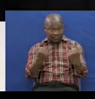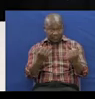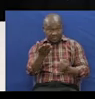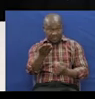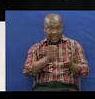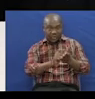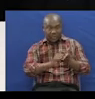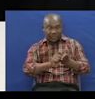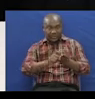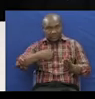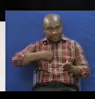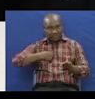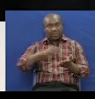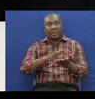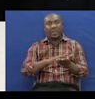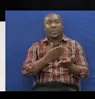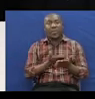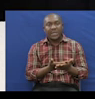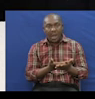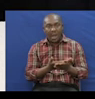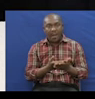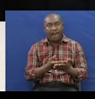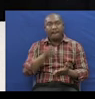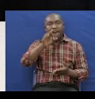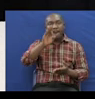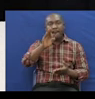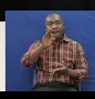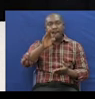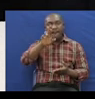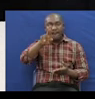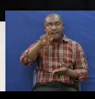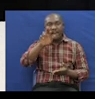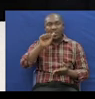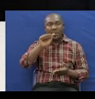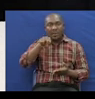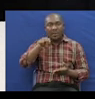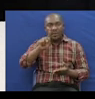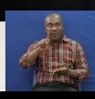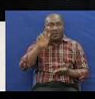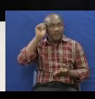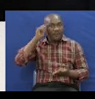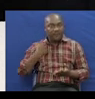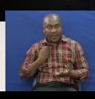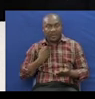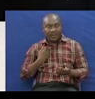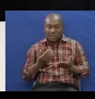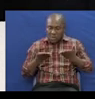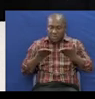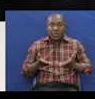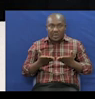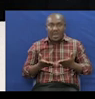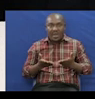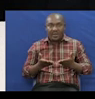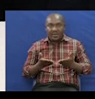How are you, students? My name is Bonaventure Goel, your geography teacher. Today, we are going to